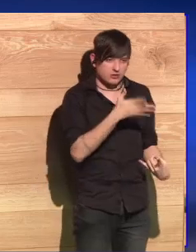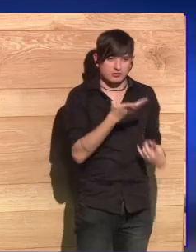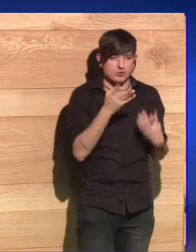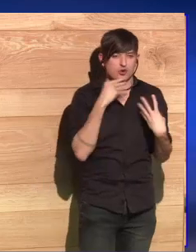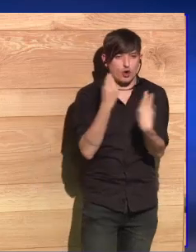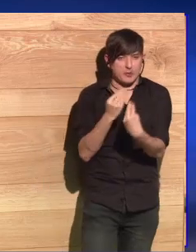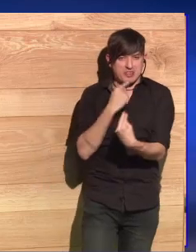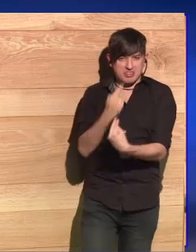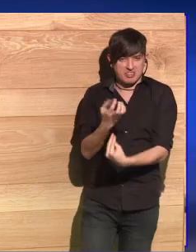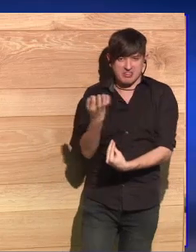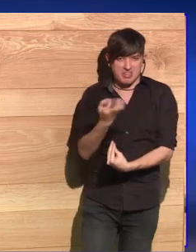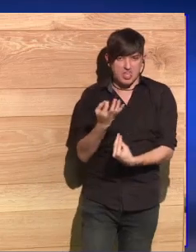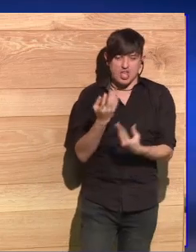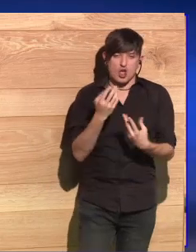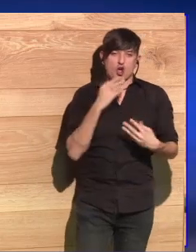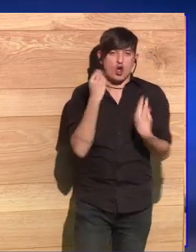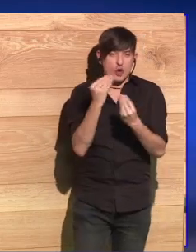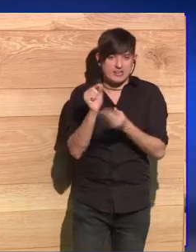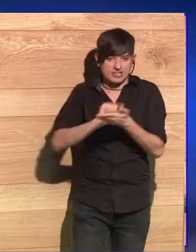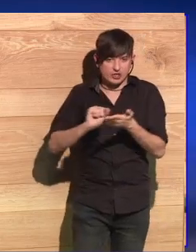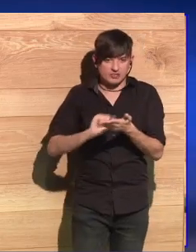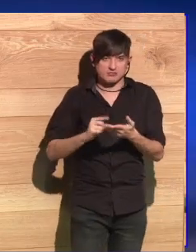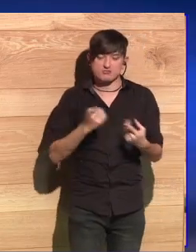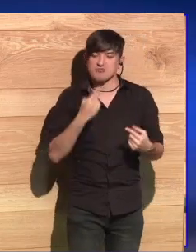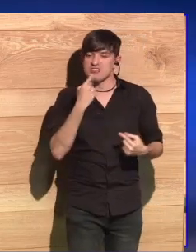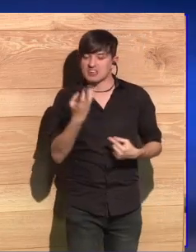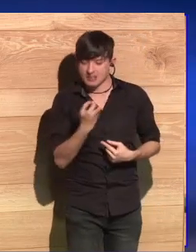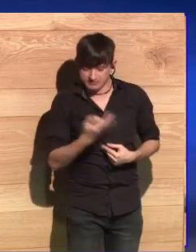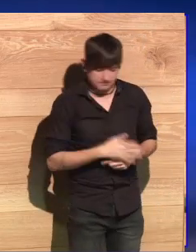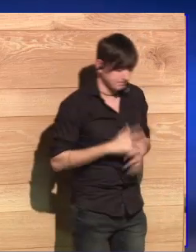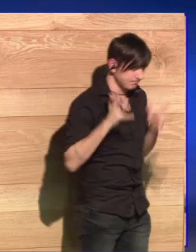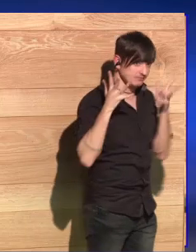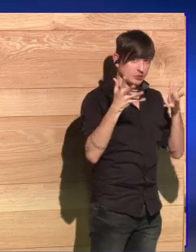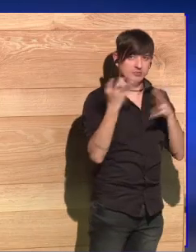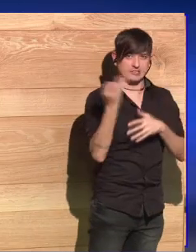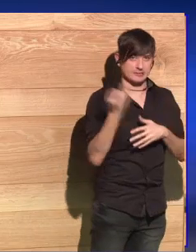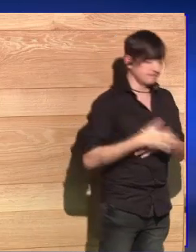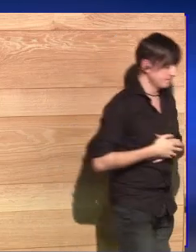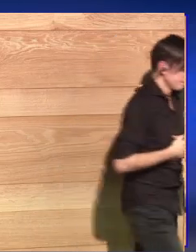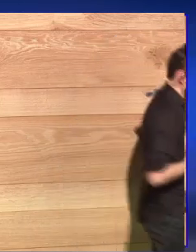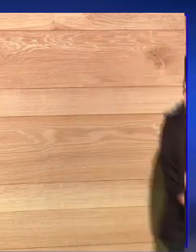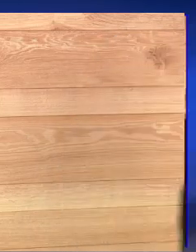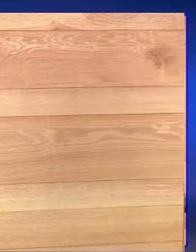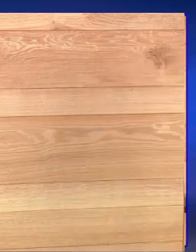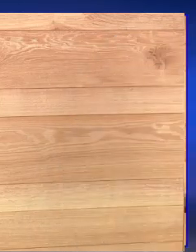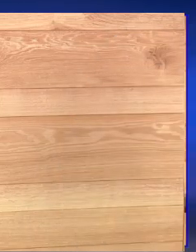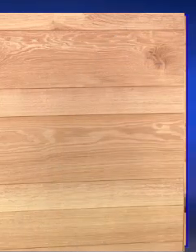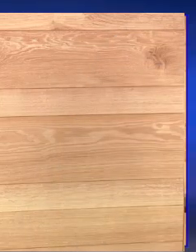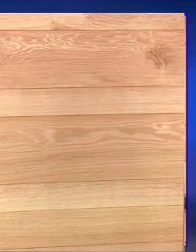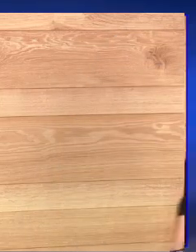New generations always find that attractive. What would you say to these young writers that believe that